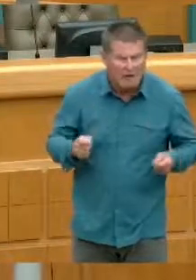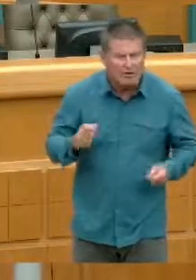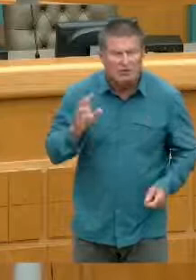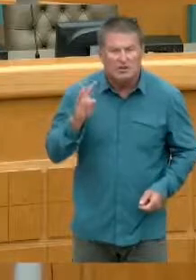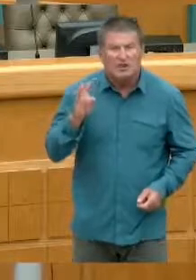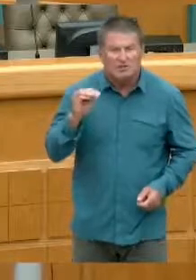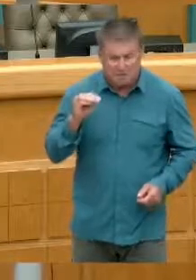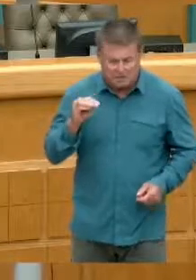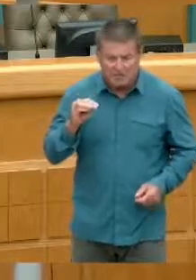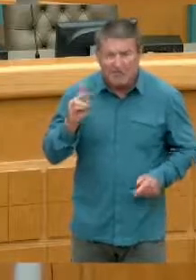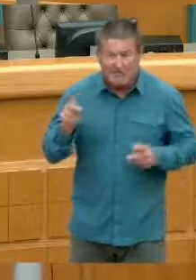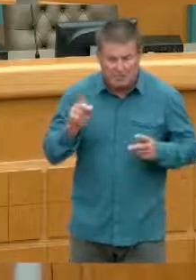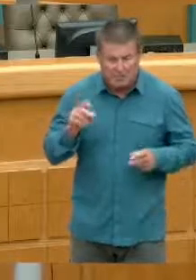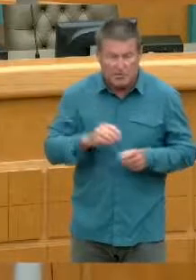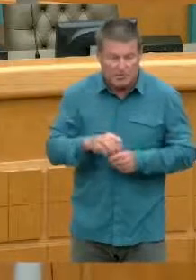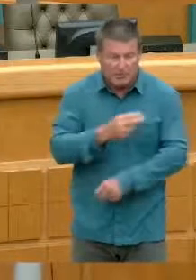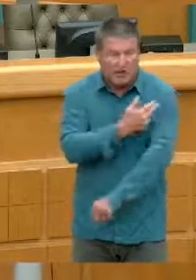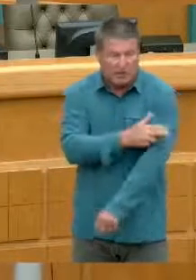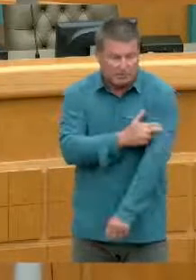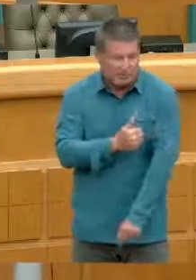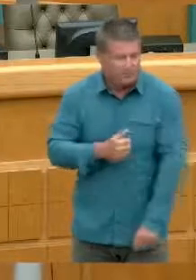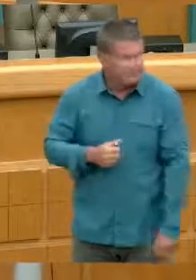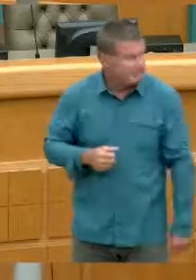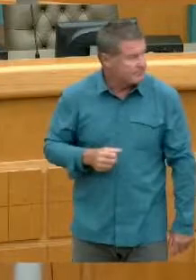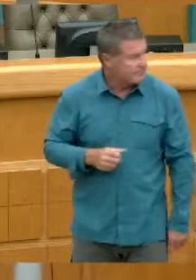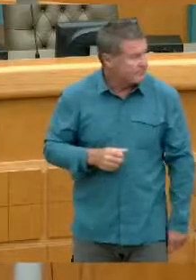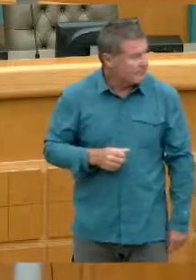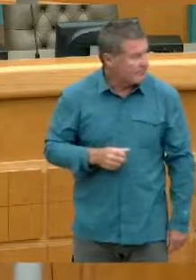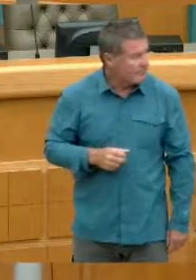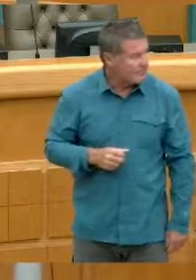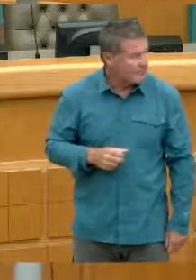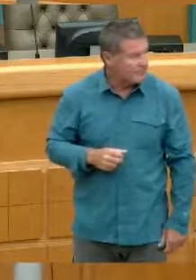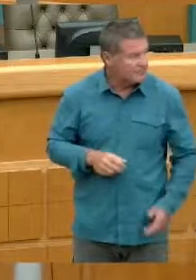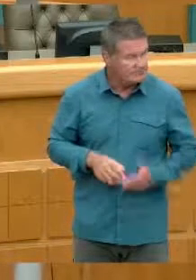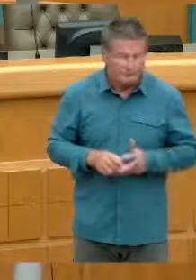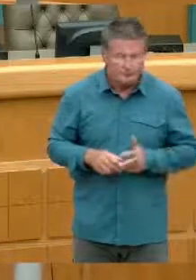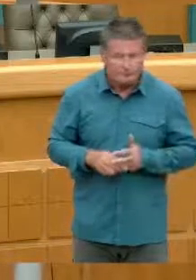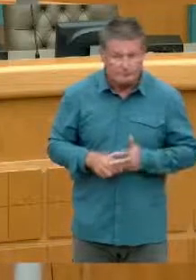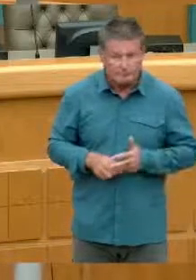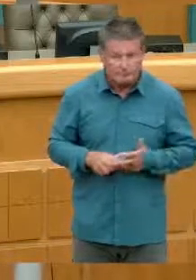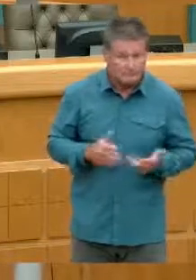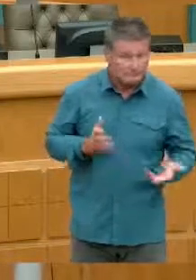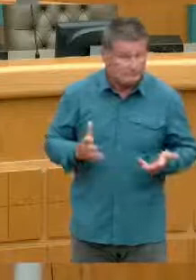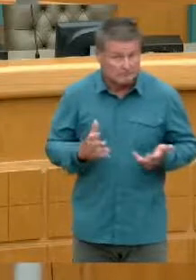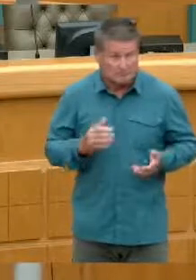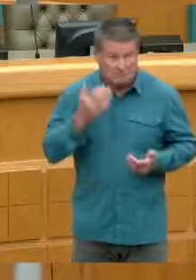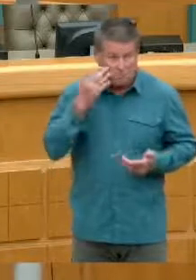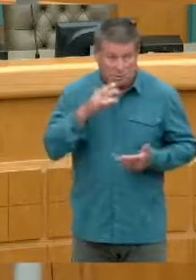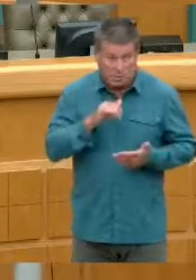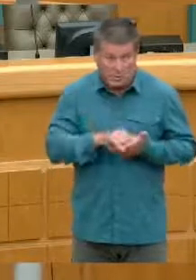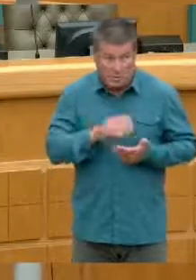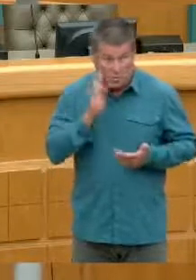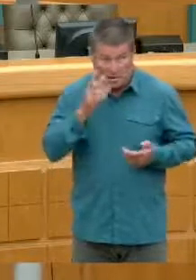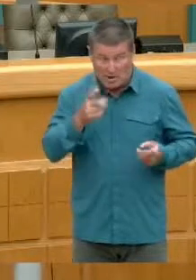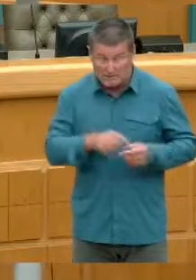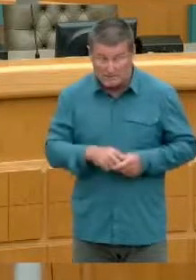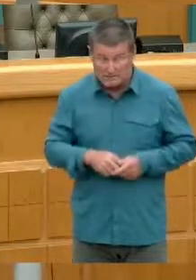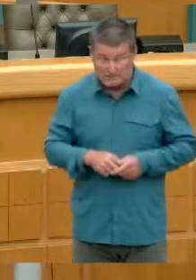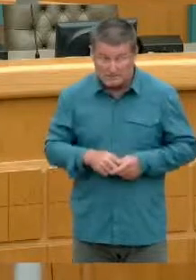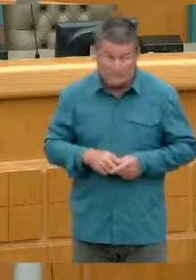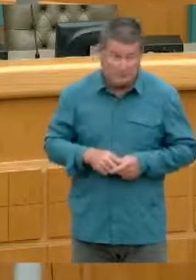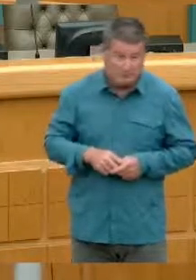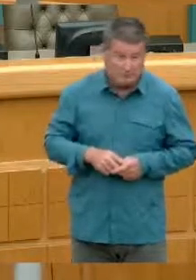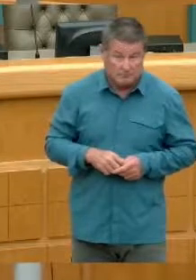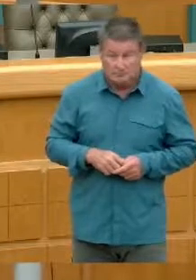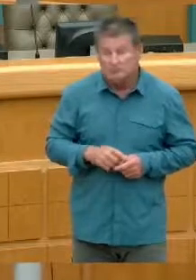additional COVID-19 patients in the Coastal Bend area. And again, we're not sure if that's what's going to happen. Let's see